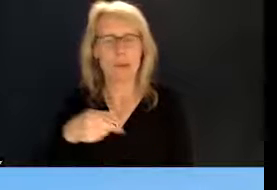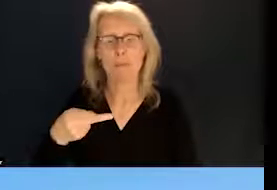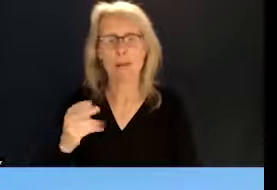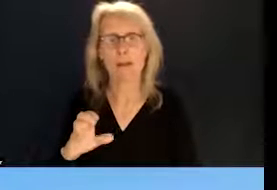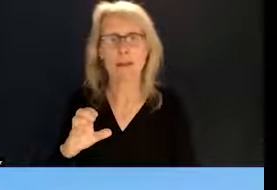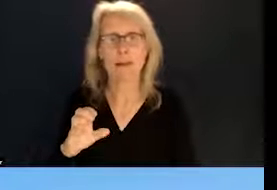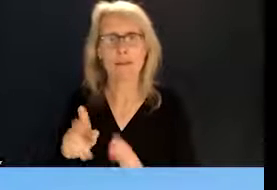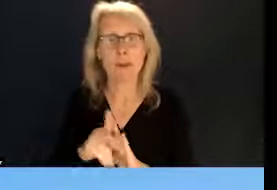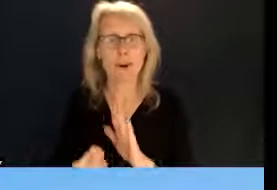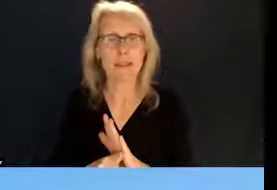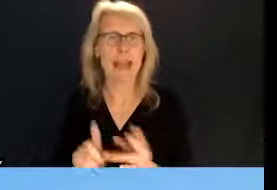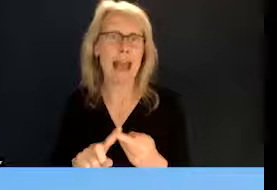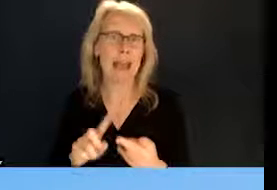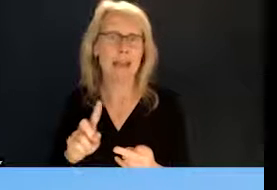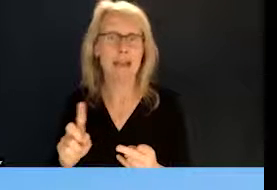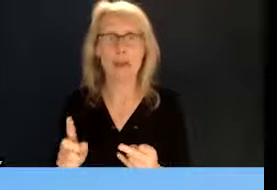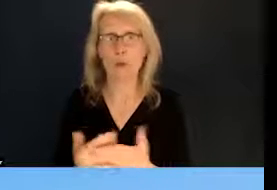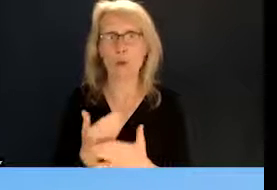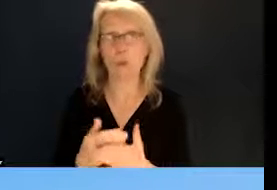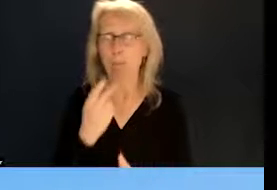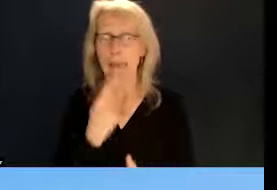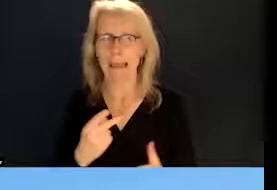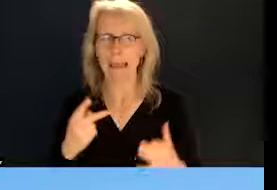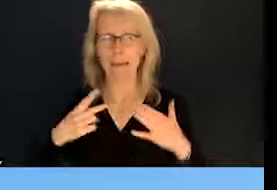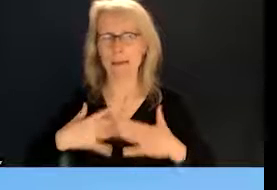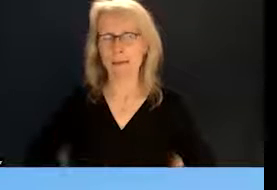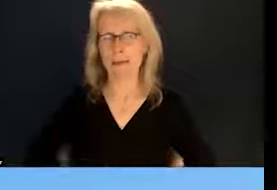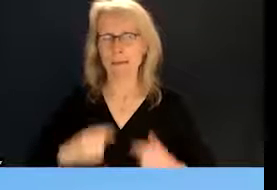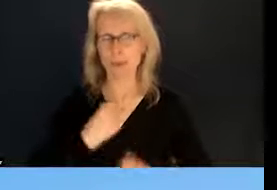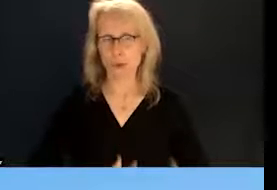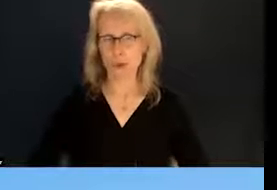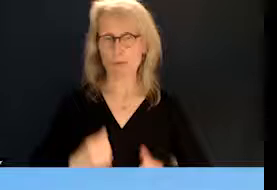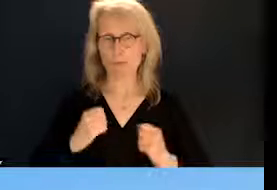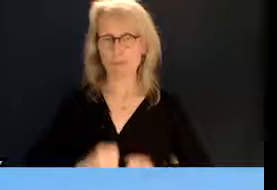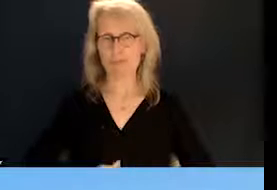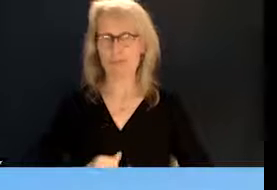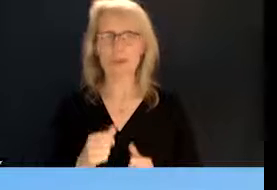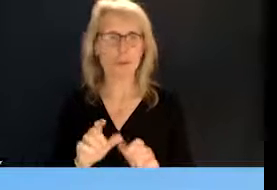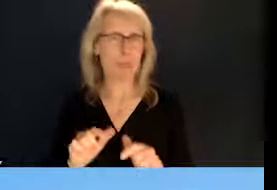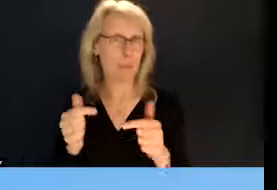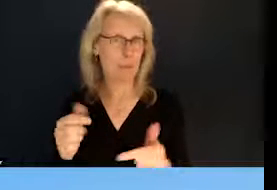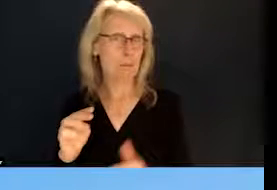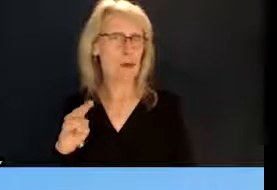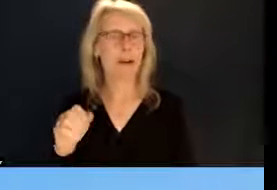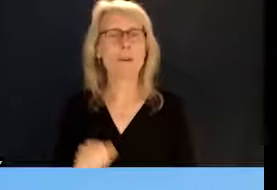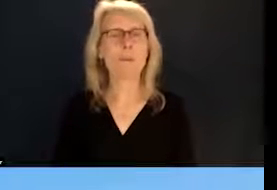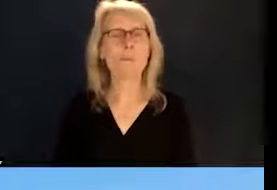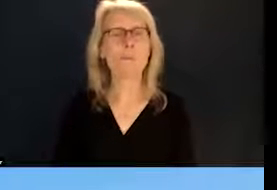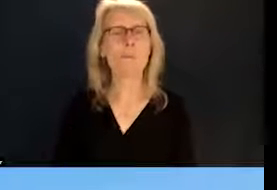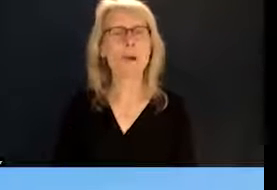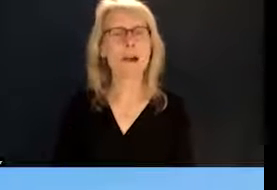brand new pink power suit. So very excited. And with that, take it away, Monica. Great, thank you very much.